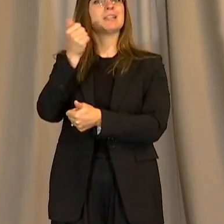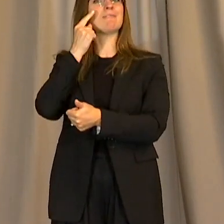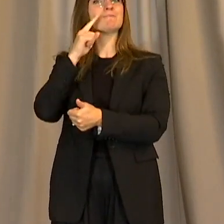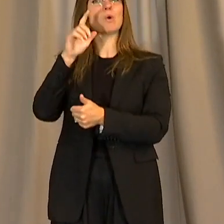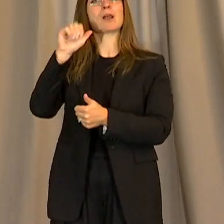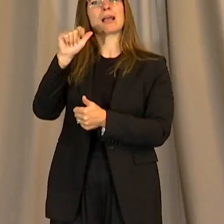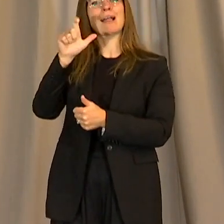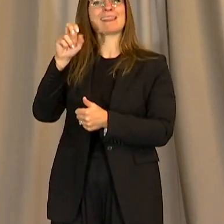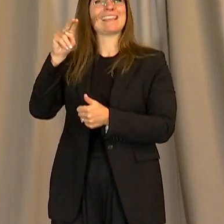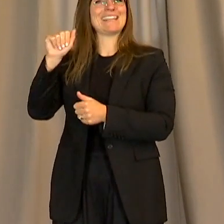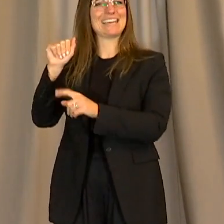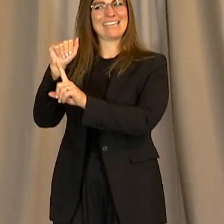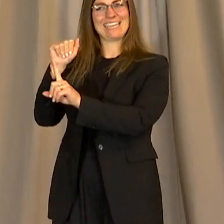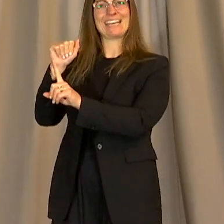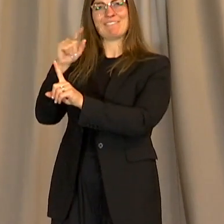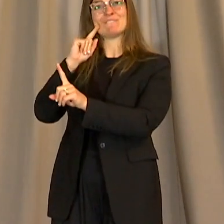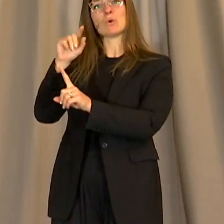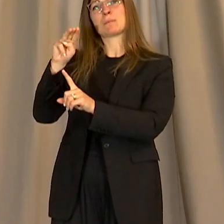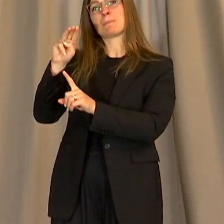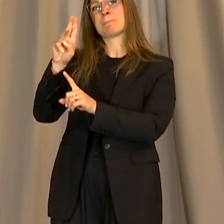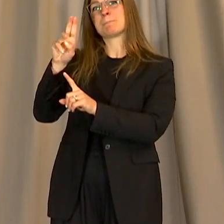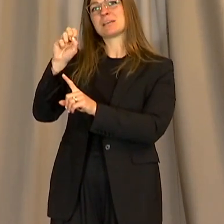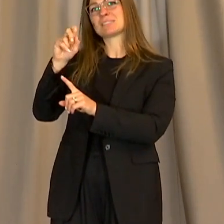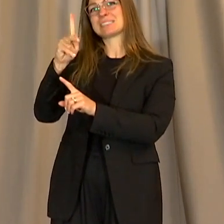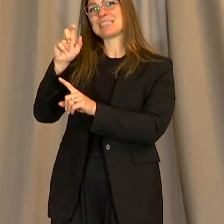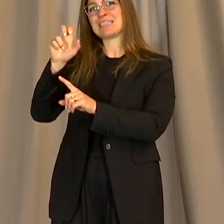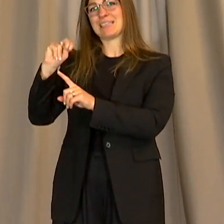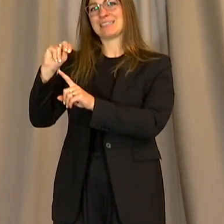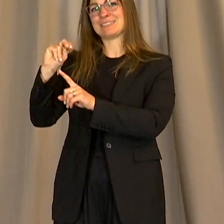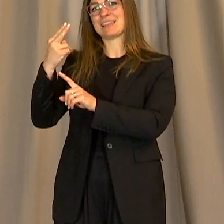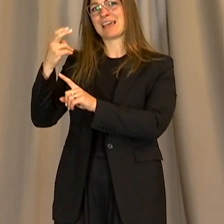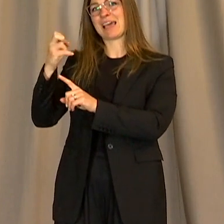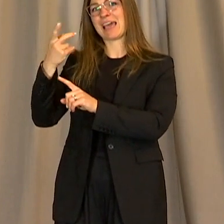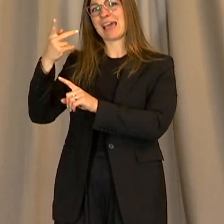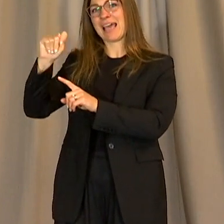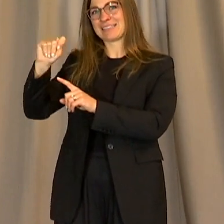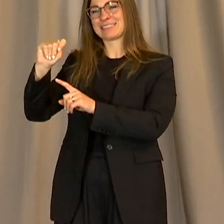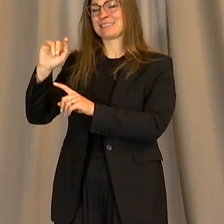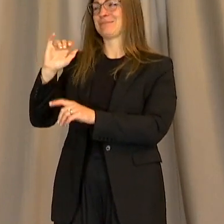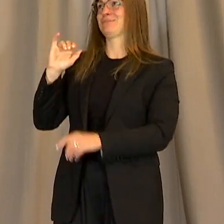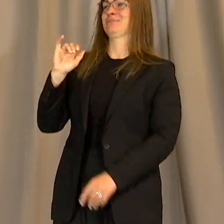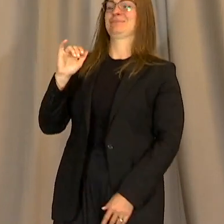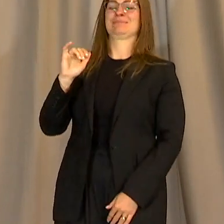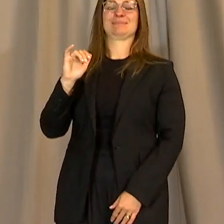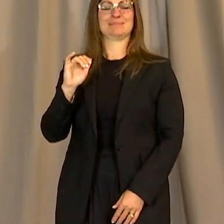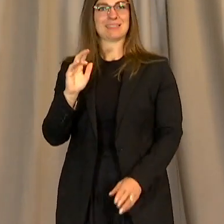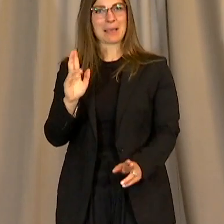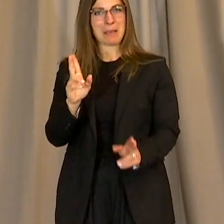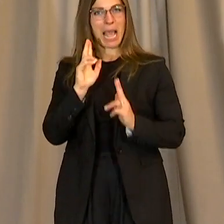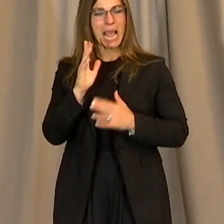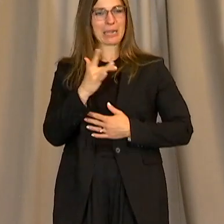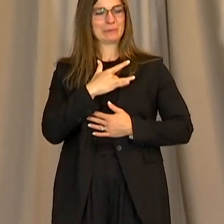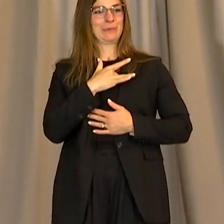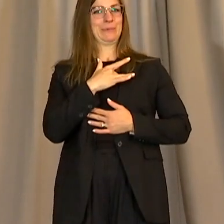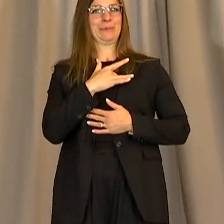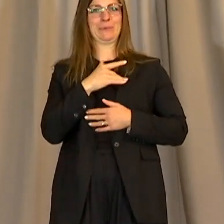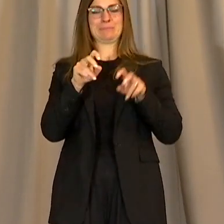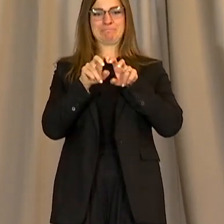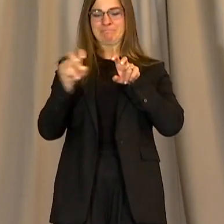Alena in Muskegon Heights. So I'm really honored to be sitting here with these